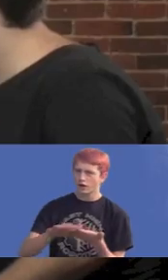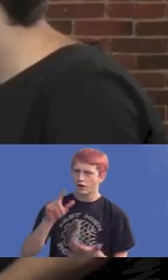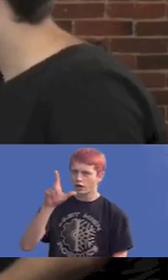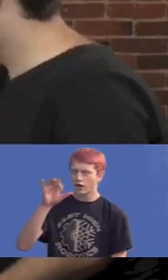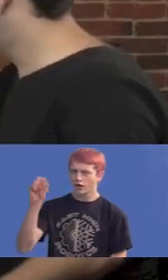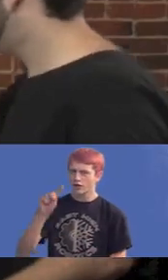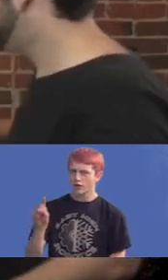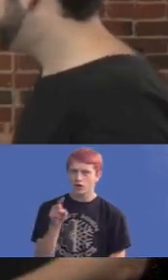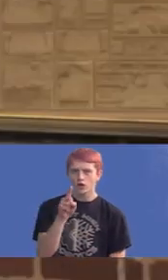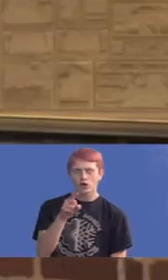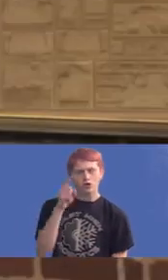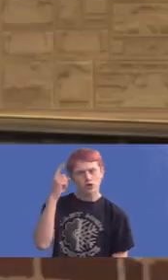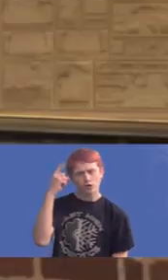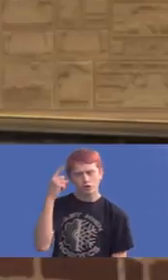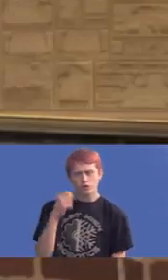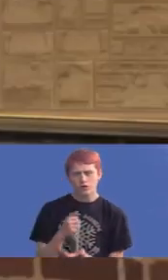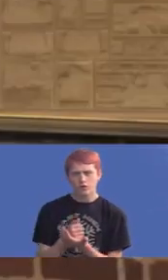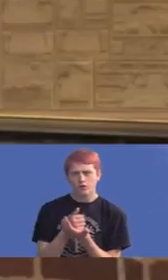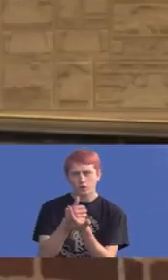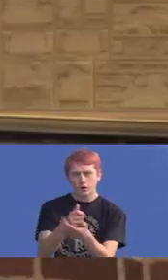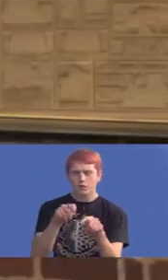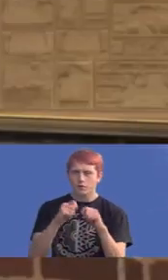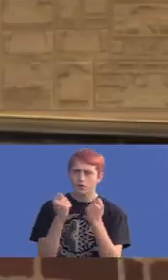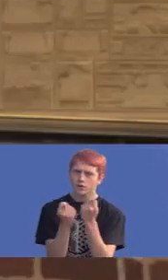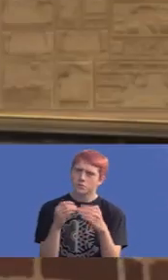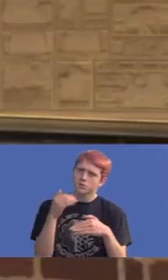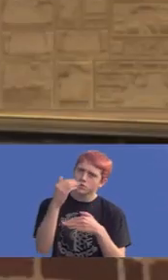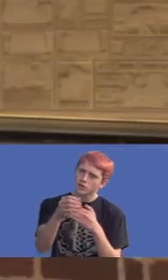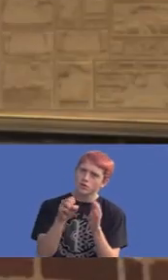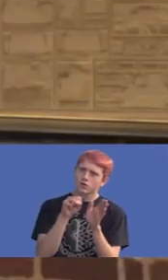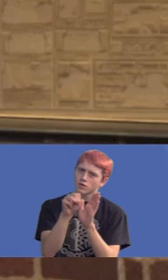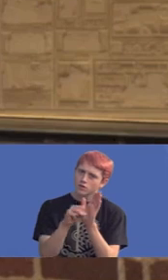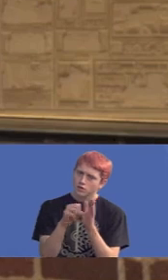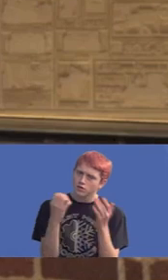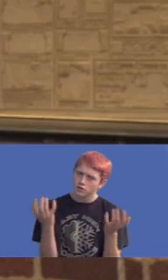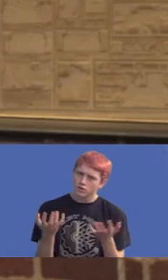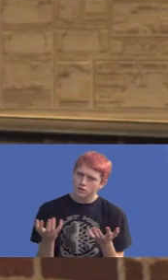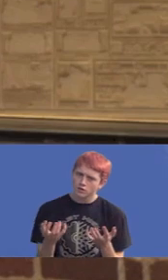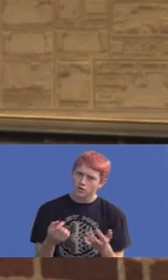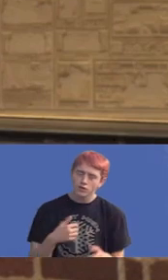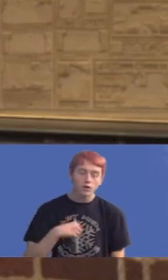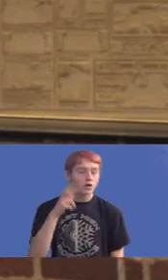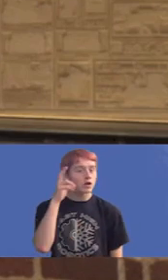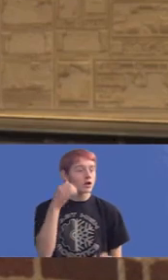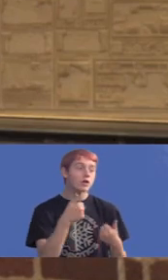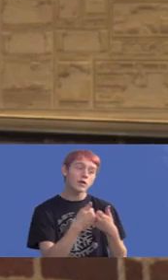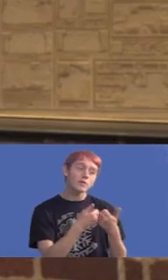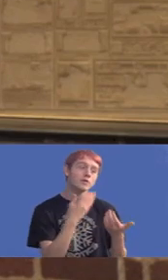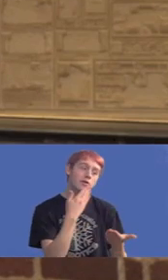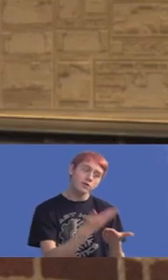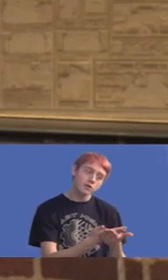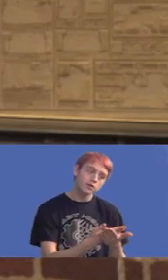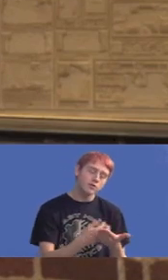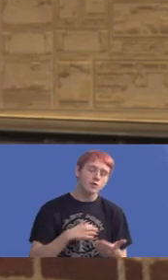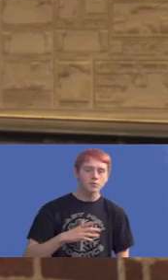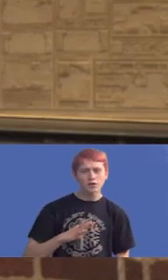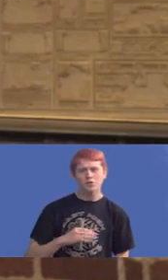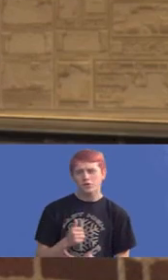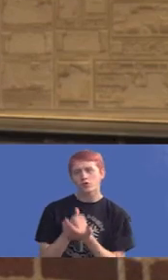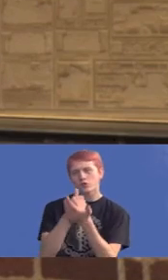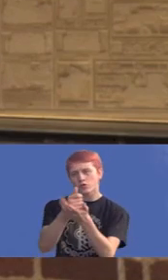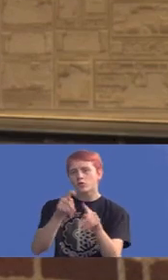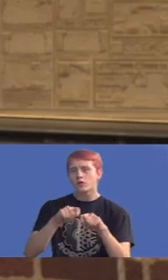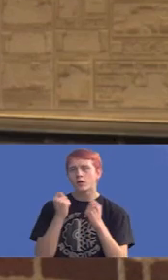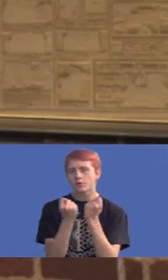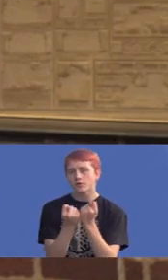Nice gig, Liz. So what do you guys think about mentoring an FTC team for the upcoming season? I heard the game's gonna be kind of good, and I